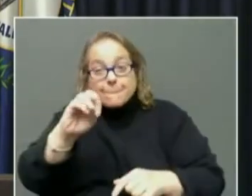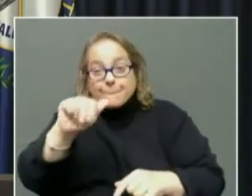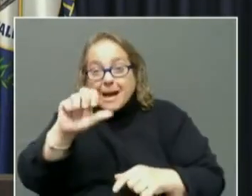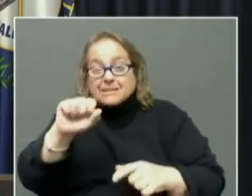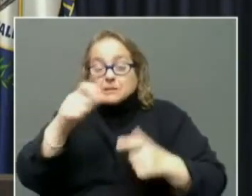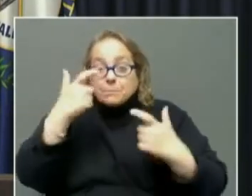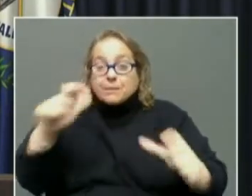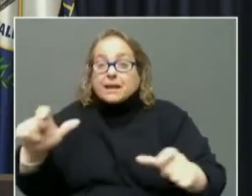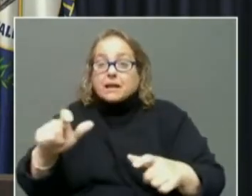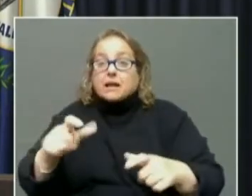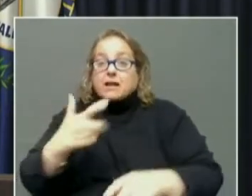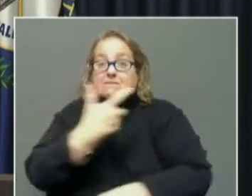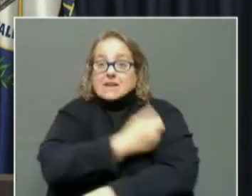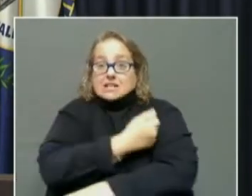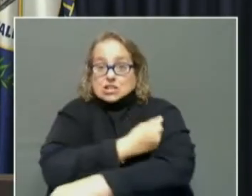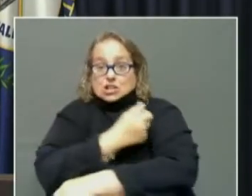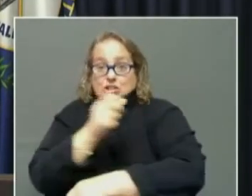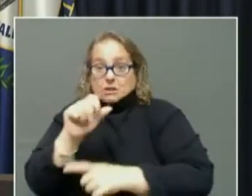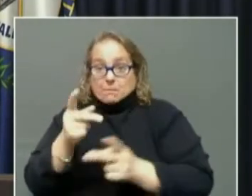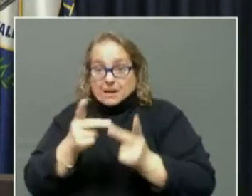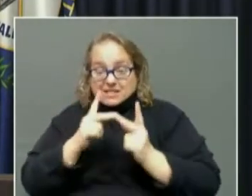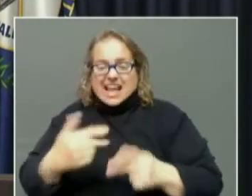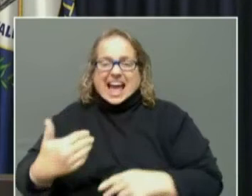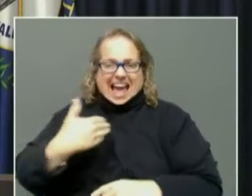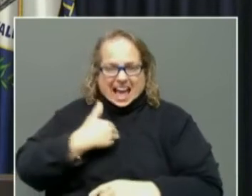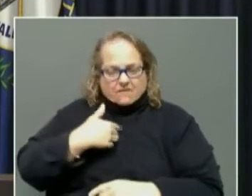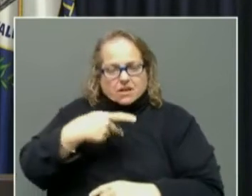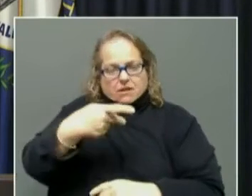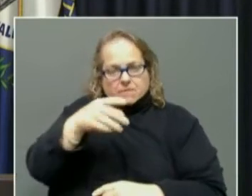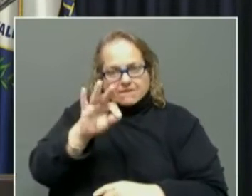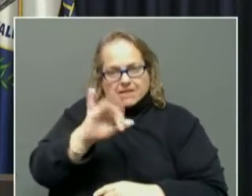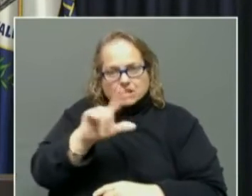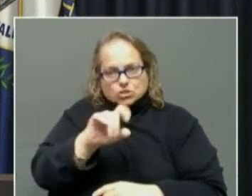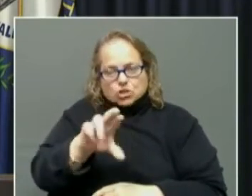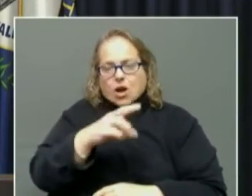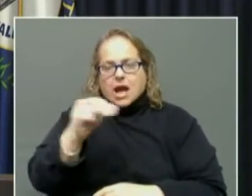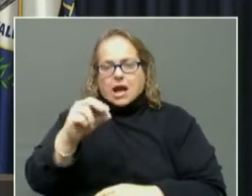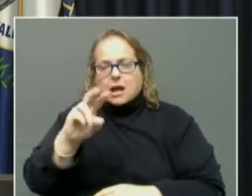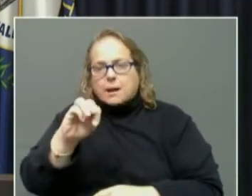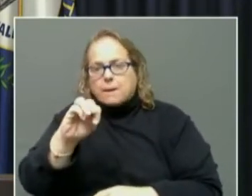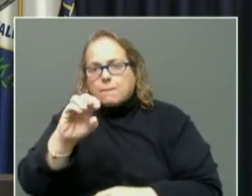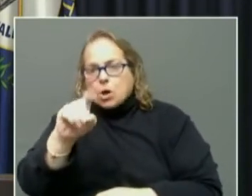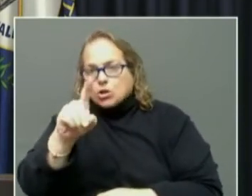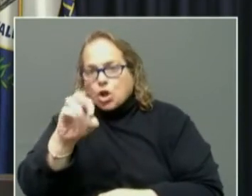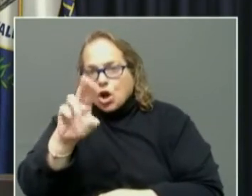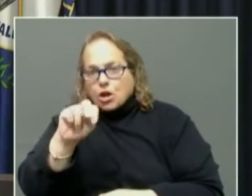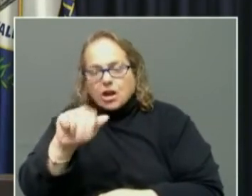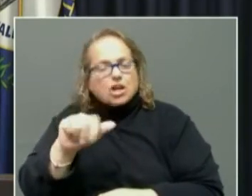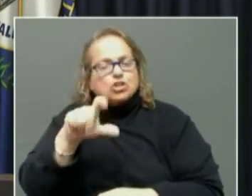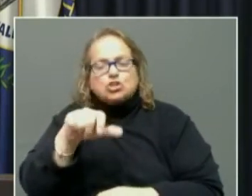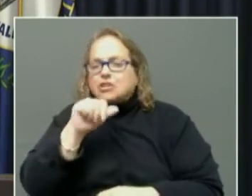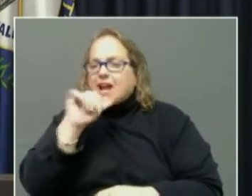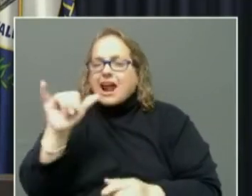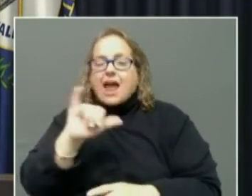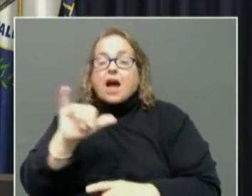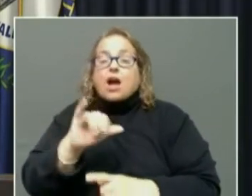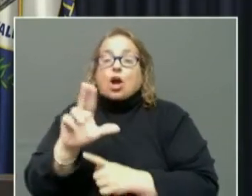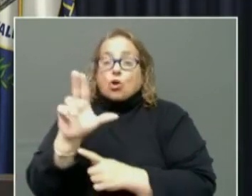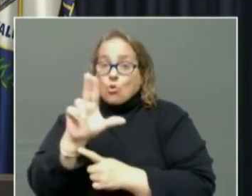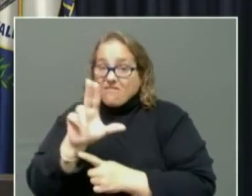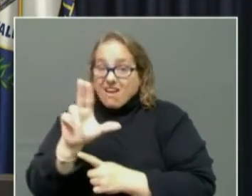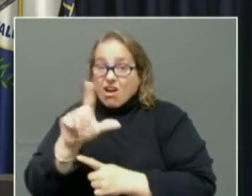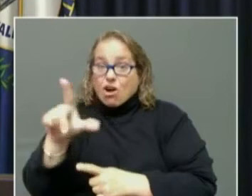have Pfizer and Moderna. For instance, it shouldn't cause any issue with the Cardinal Stadium